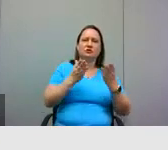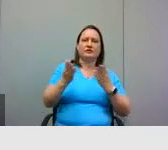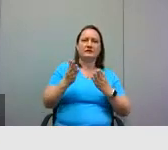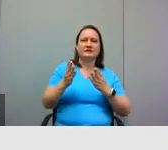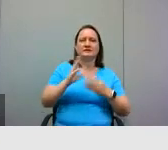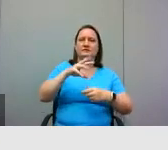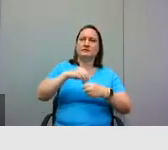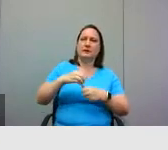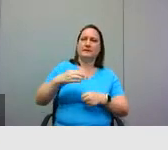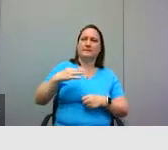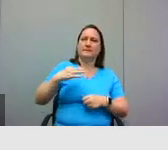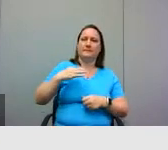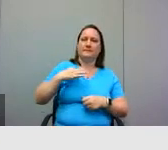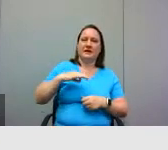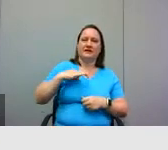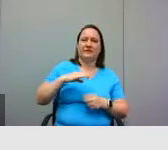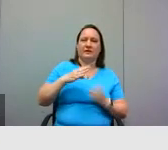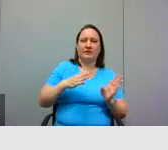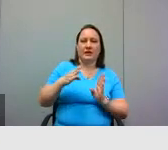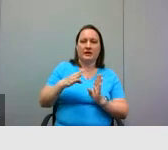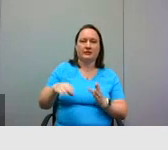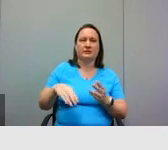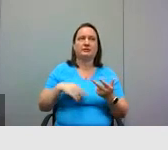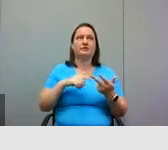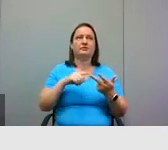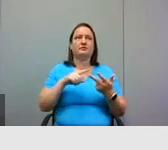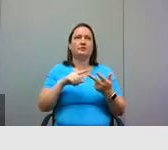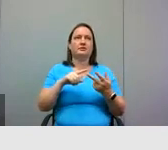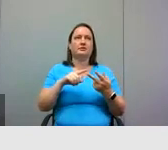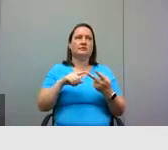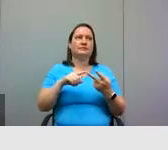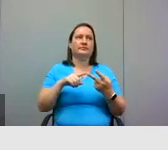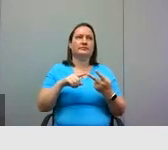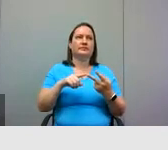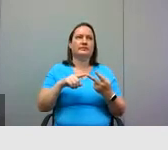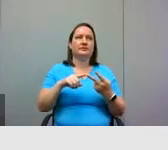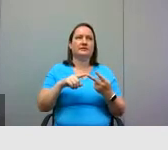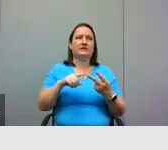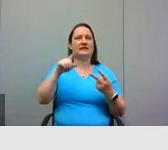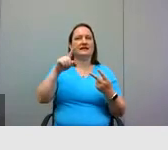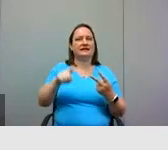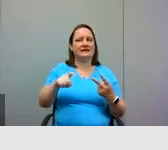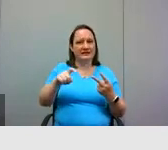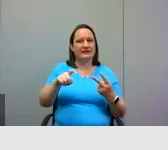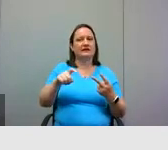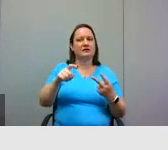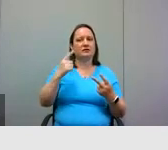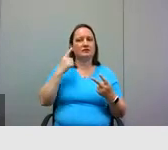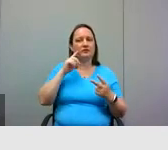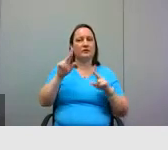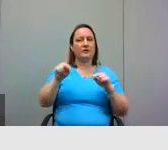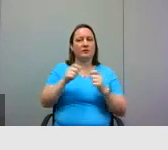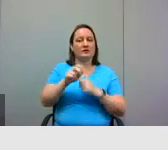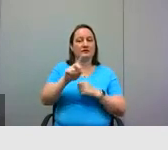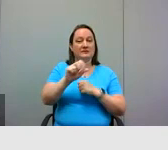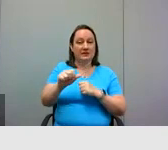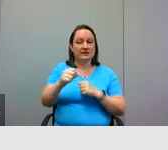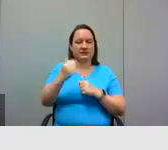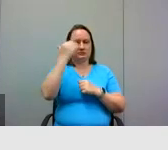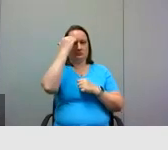planning and the need to educate individuals with disabilities